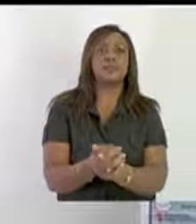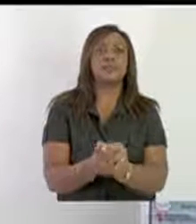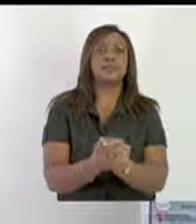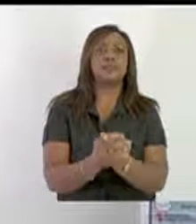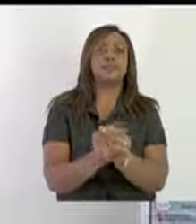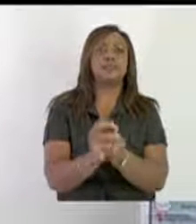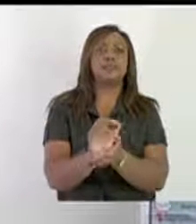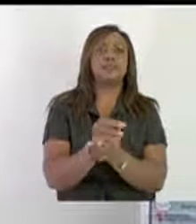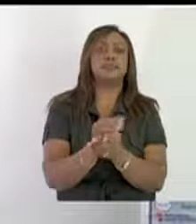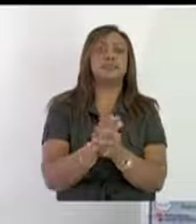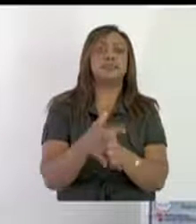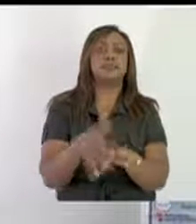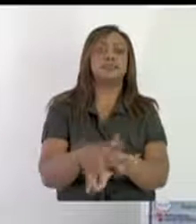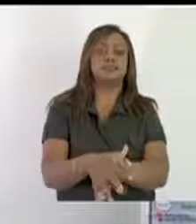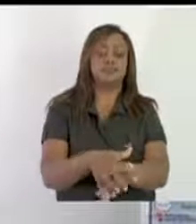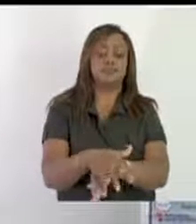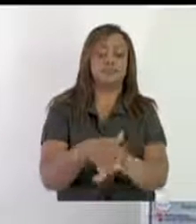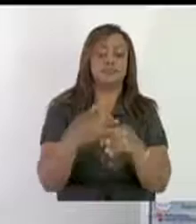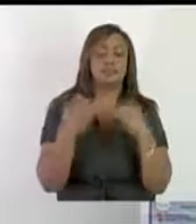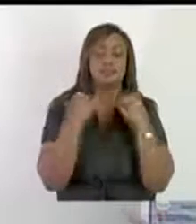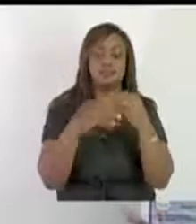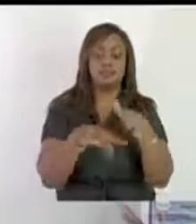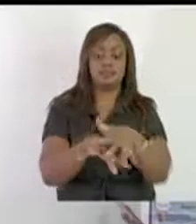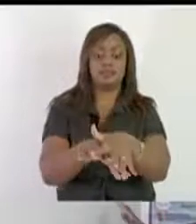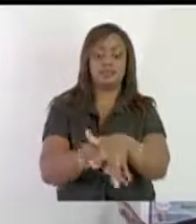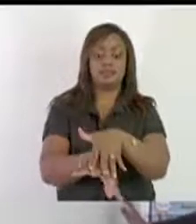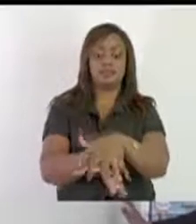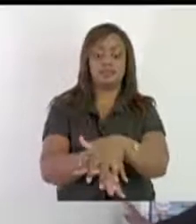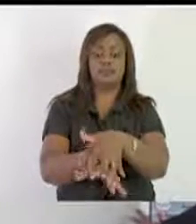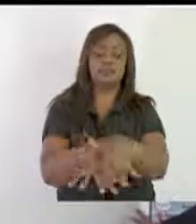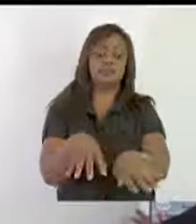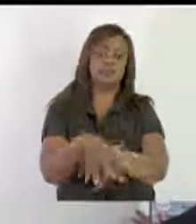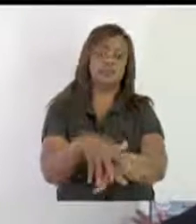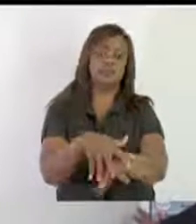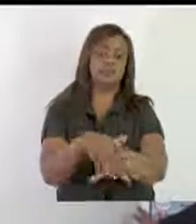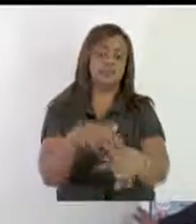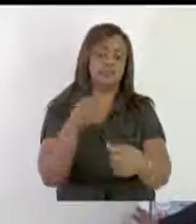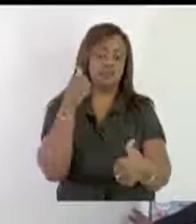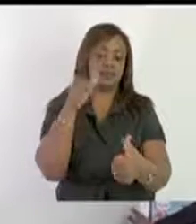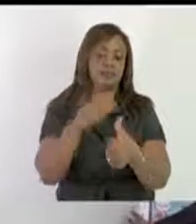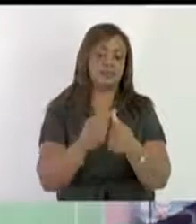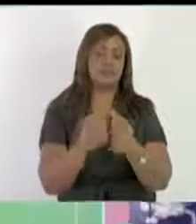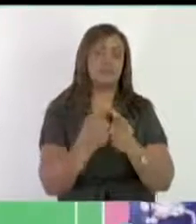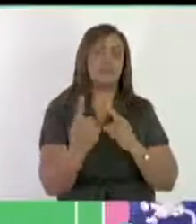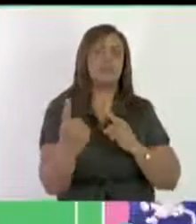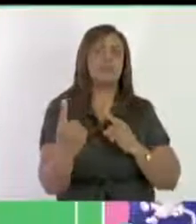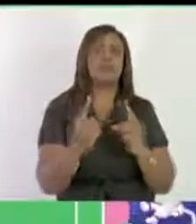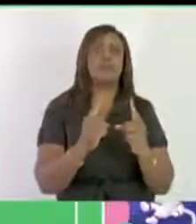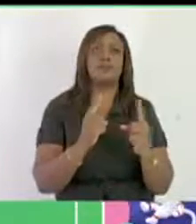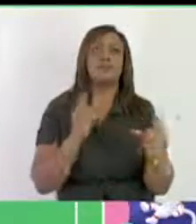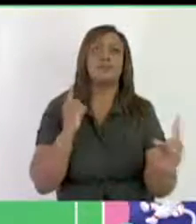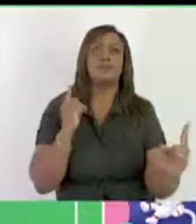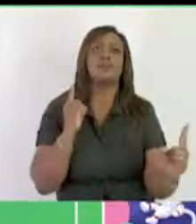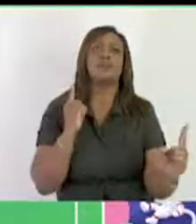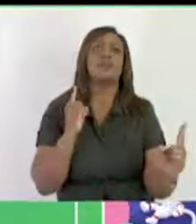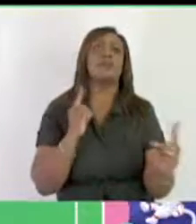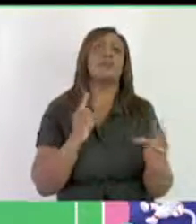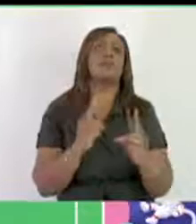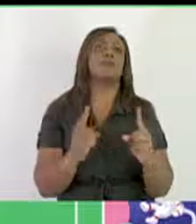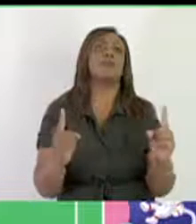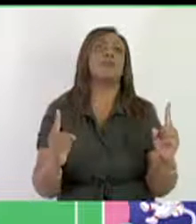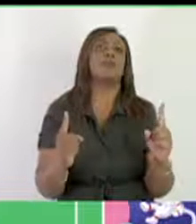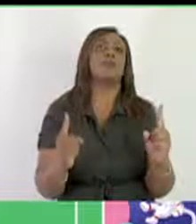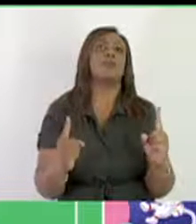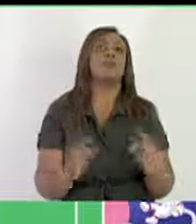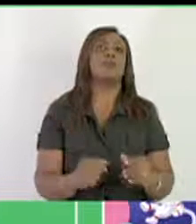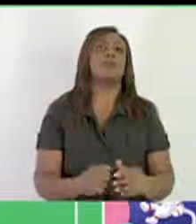in between the fingers as well. And do not forget the social distance. So